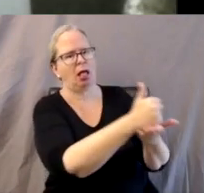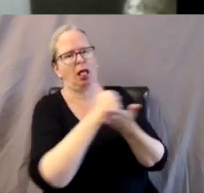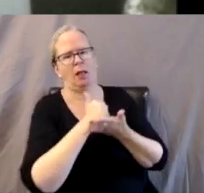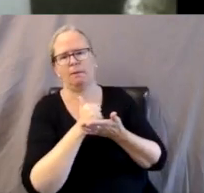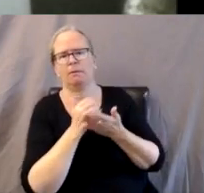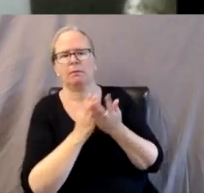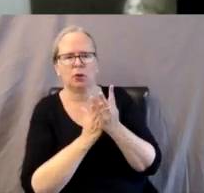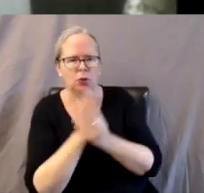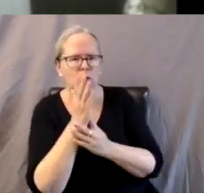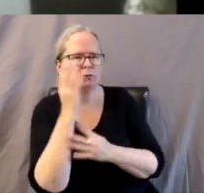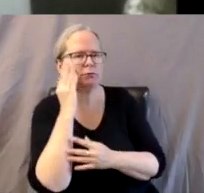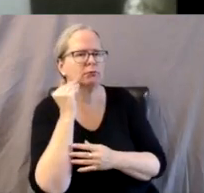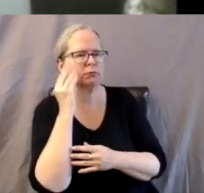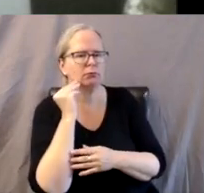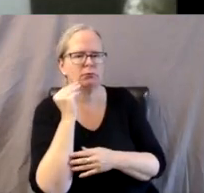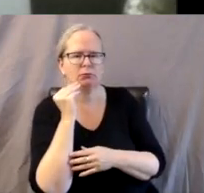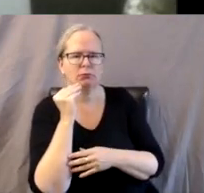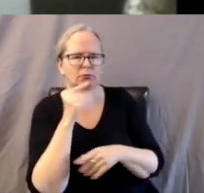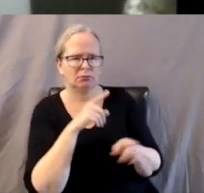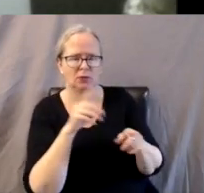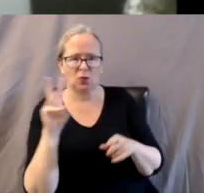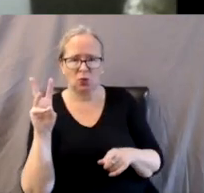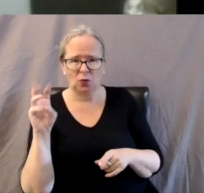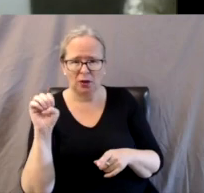welfare programs that are out there,